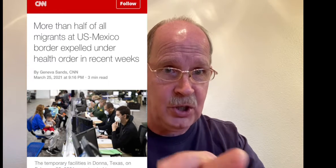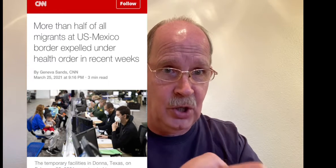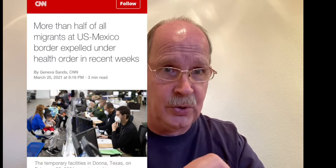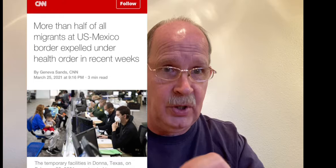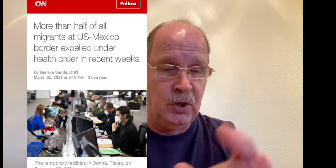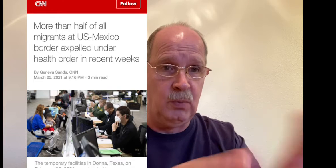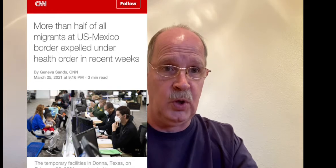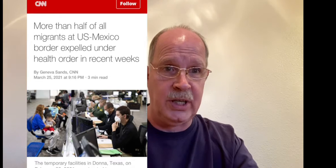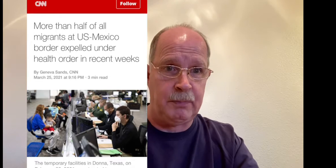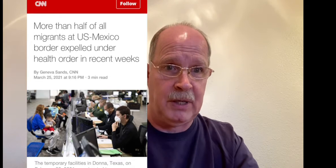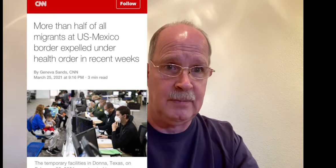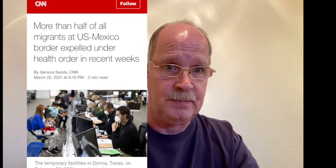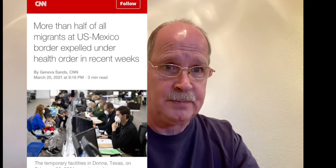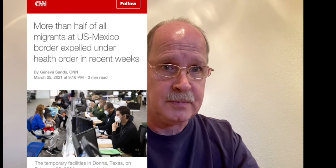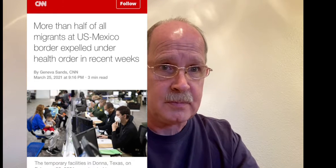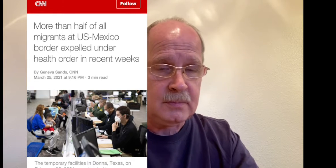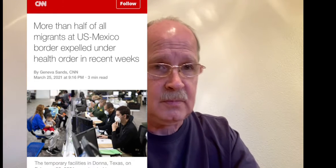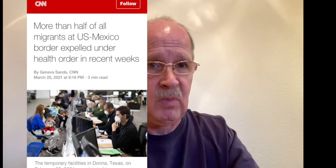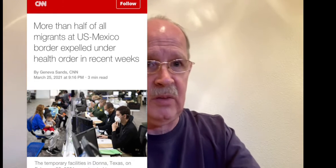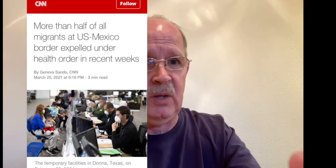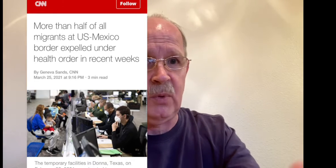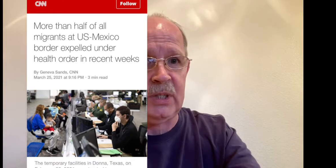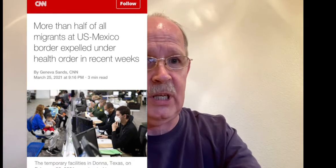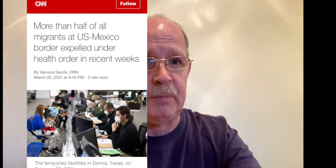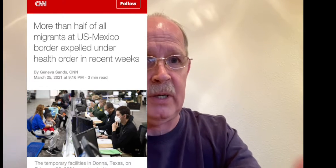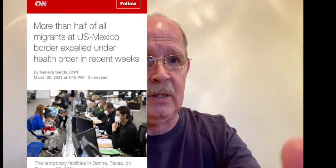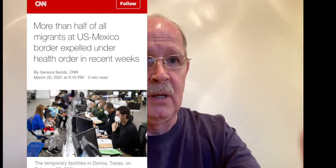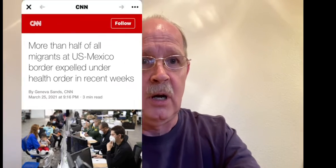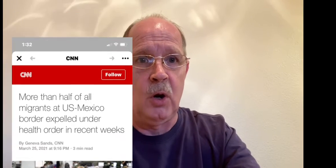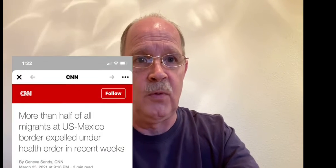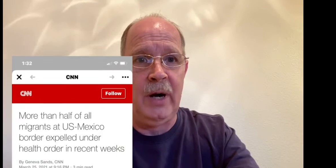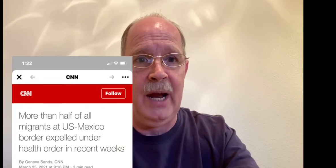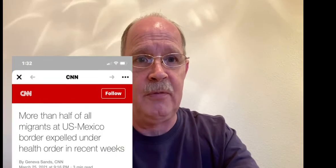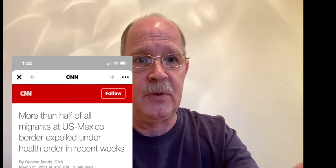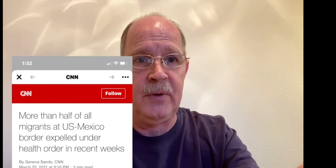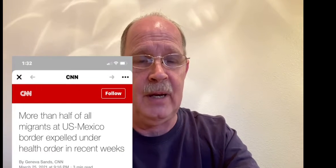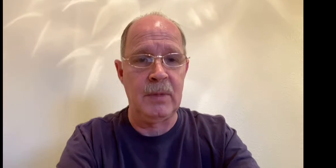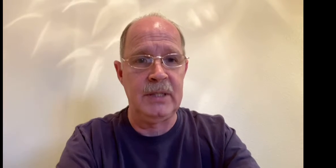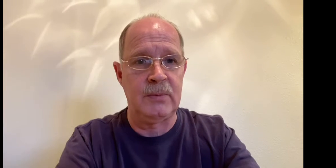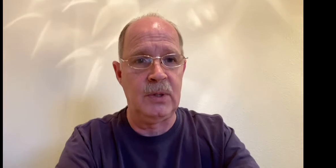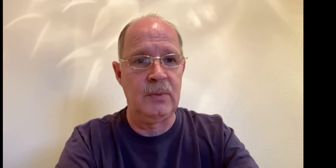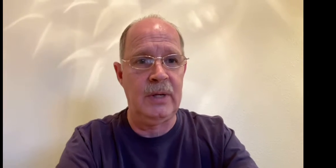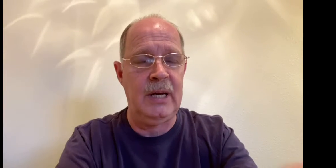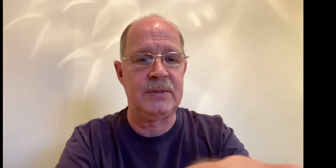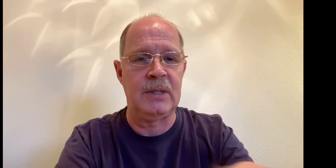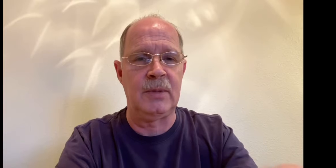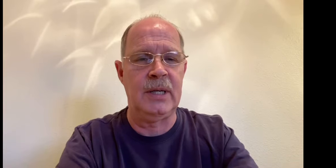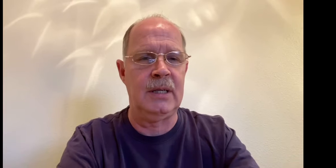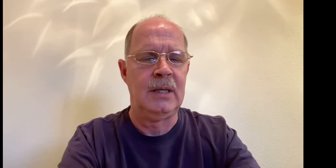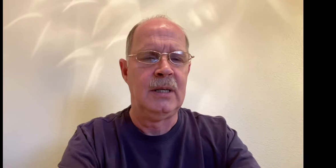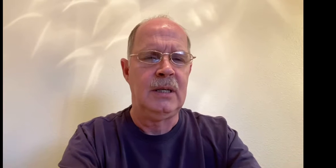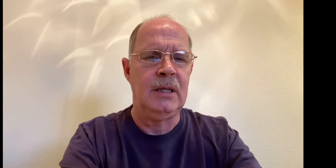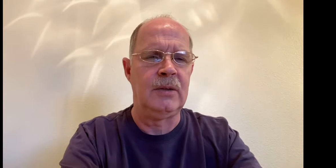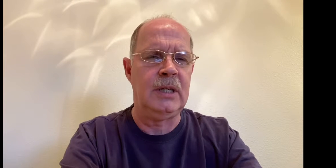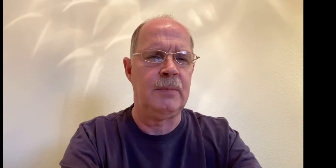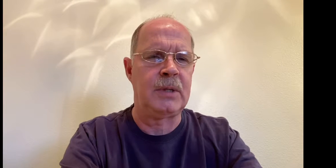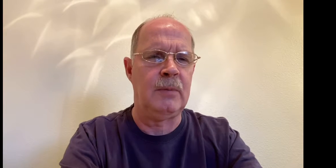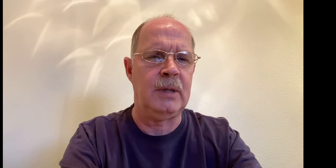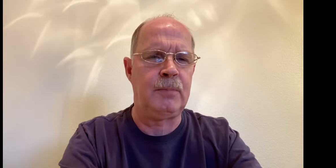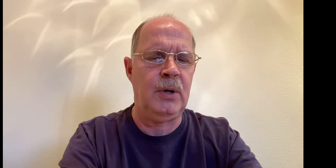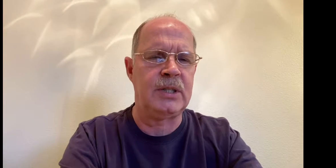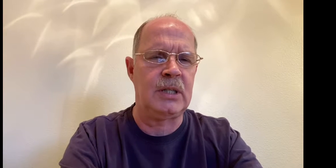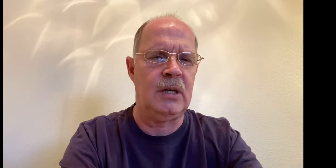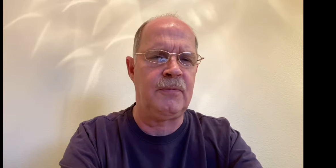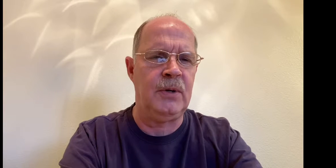are children whom we're keeping. And then we're keeping over half the families, and we'll have some of that in the